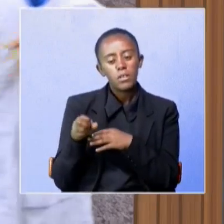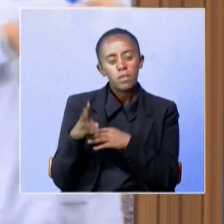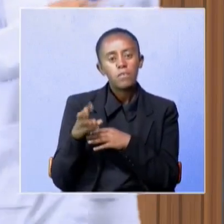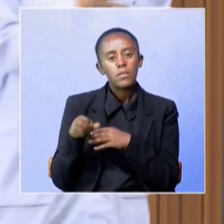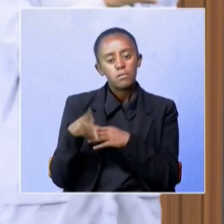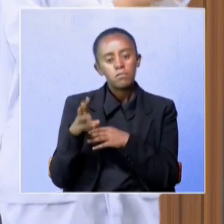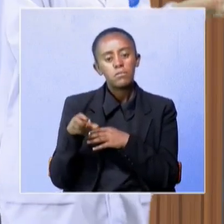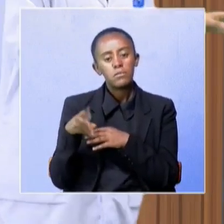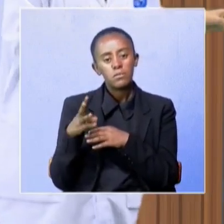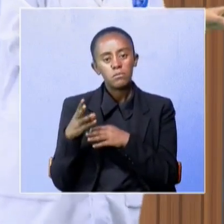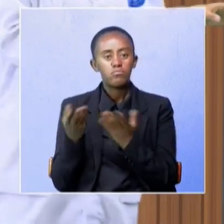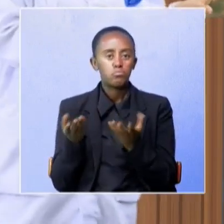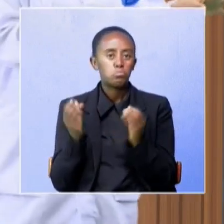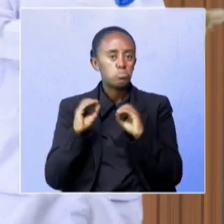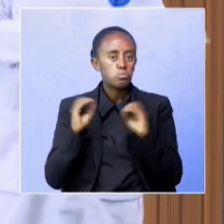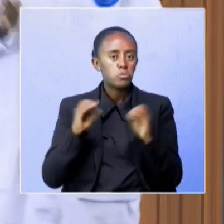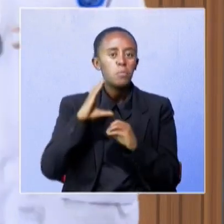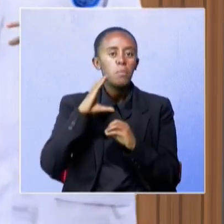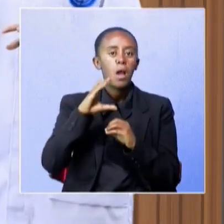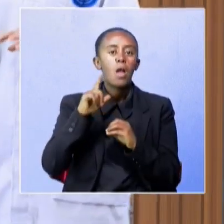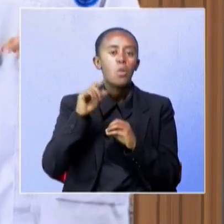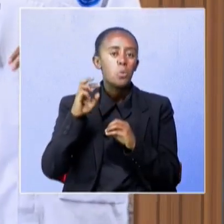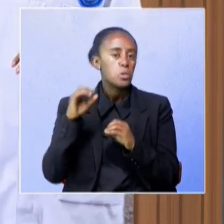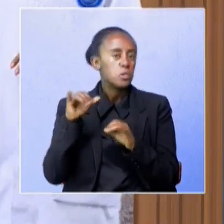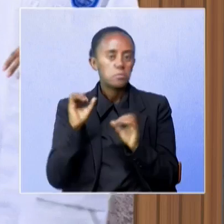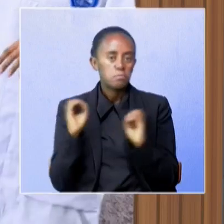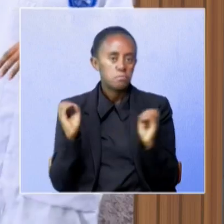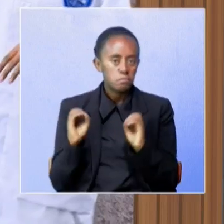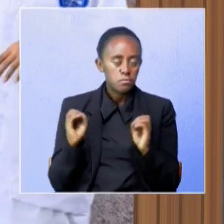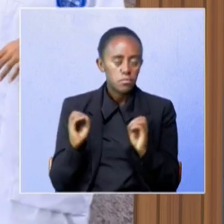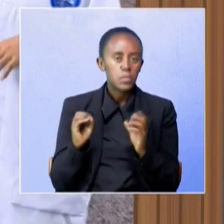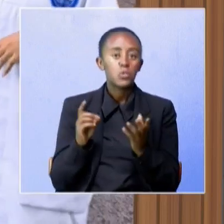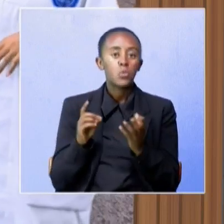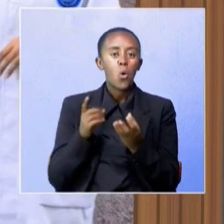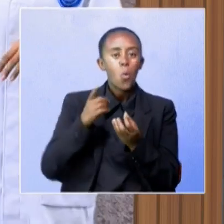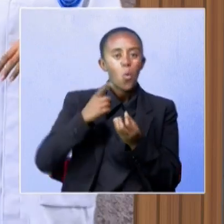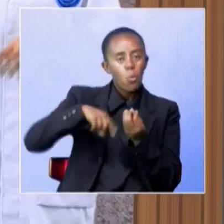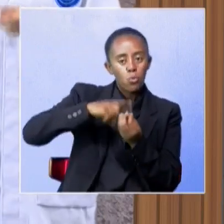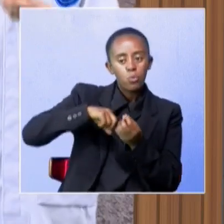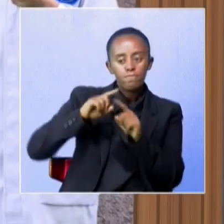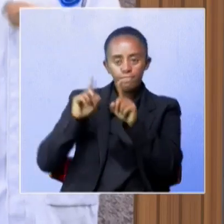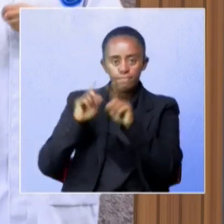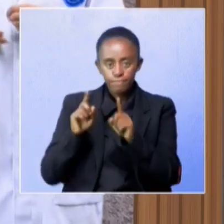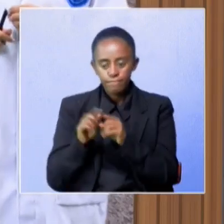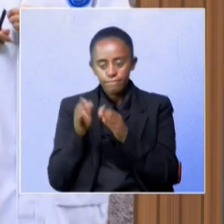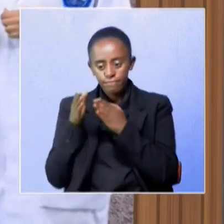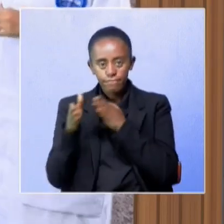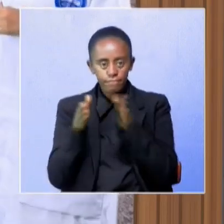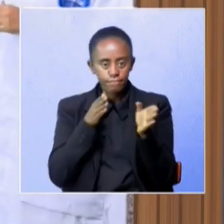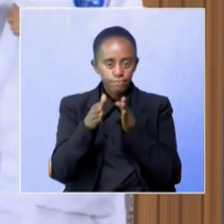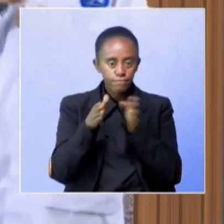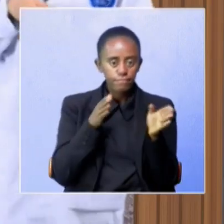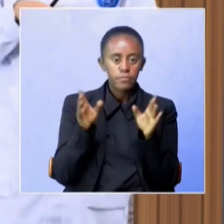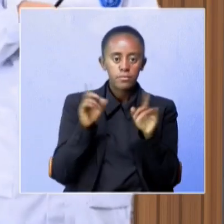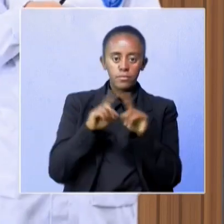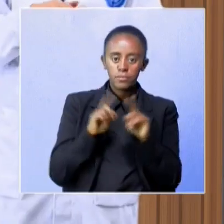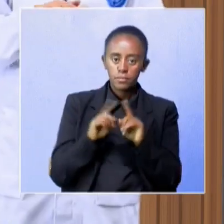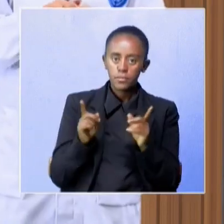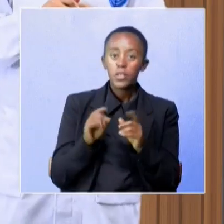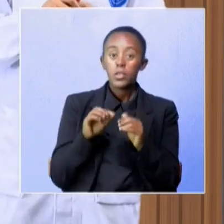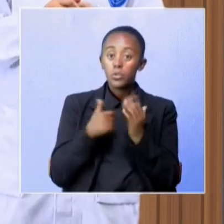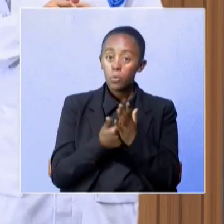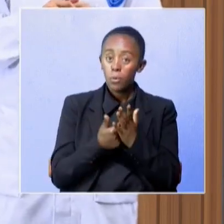don't take in calories as well. So a well-rounded diet is difficult to what? Stick